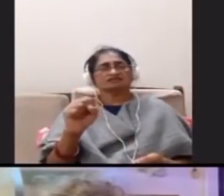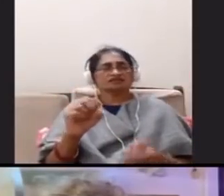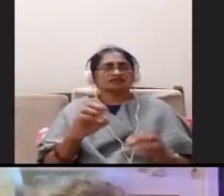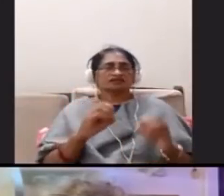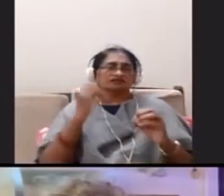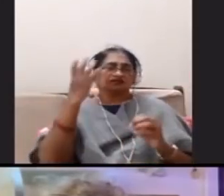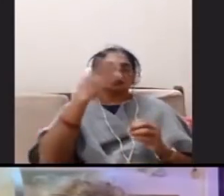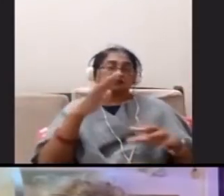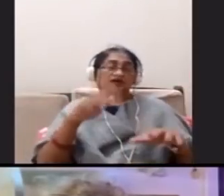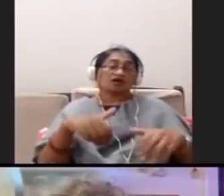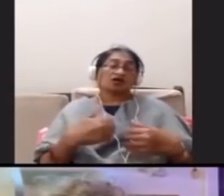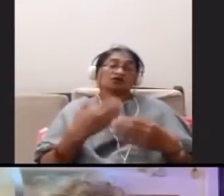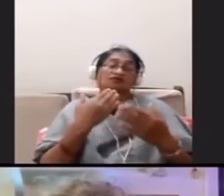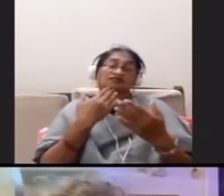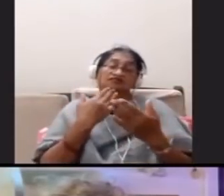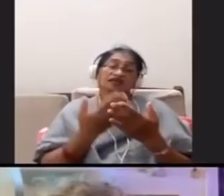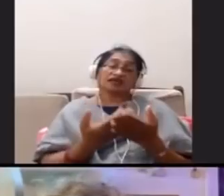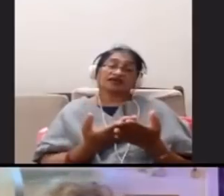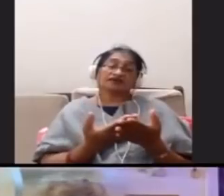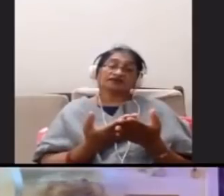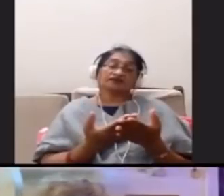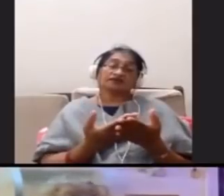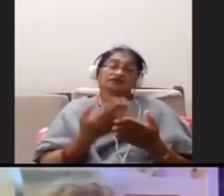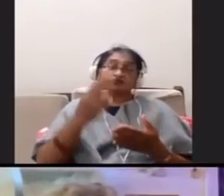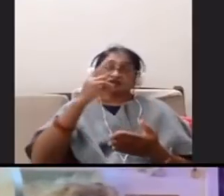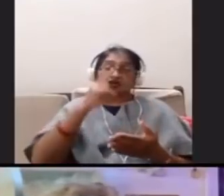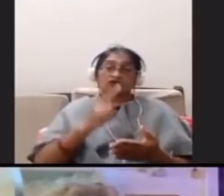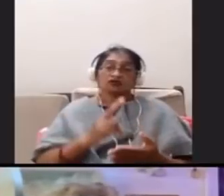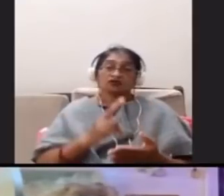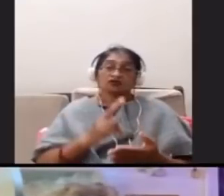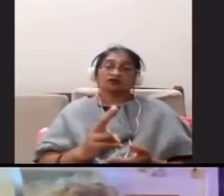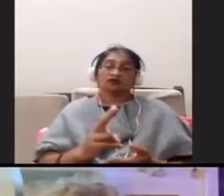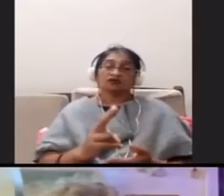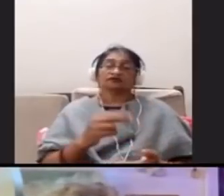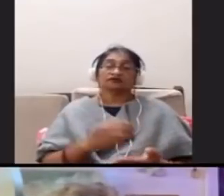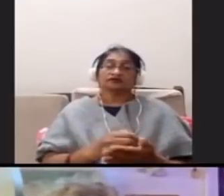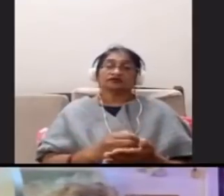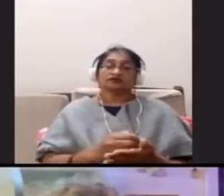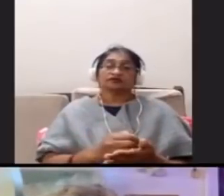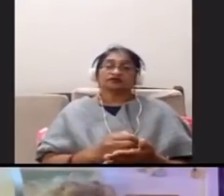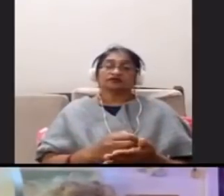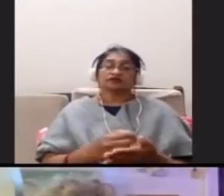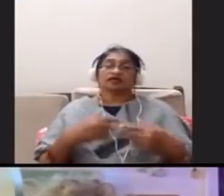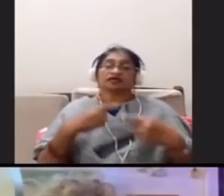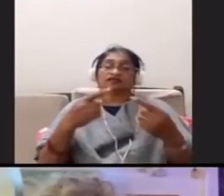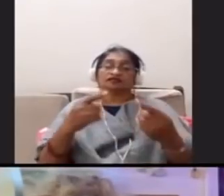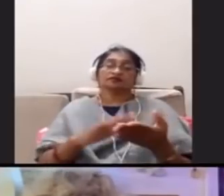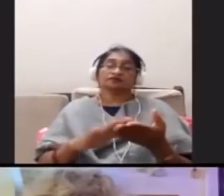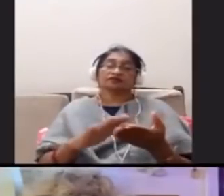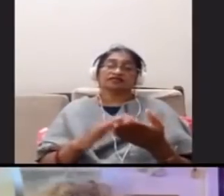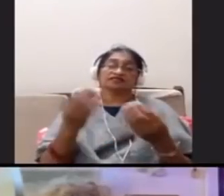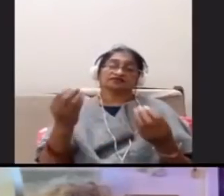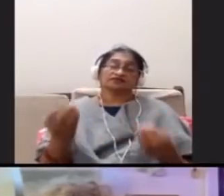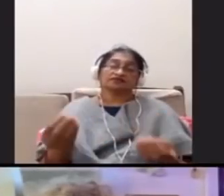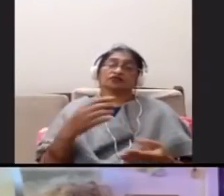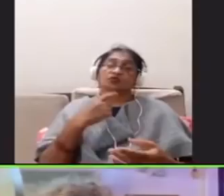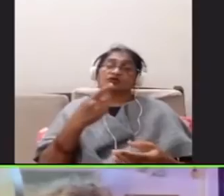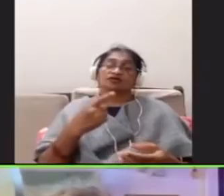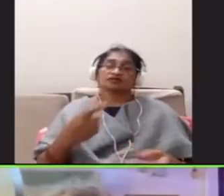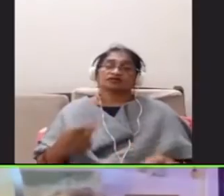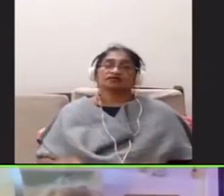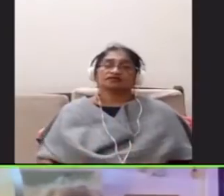how thankful we are and honored we are to have you here. I'd like to turn it over to you to please say a few words. Thank